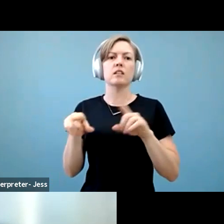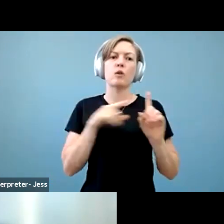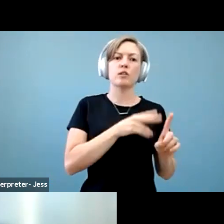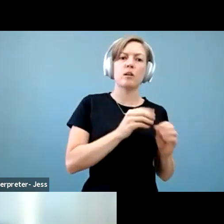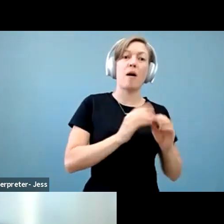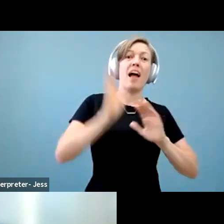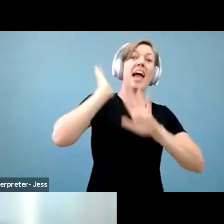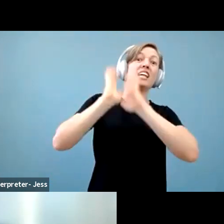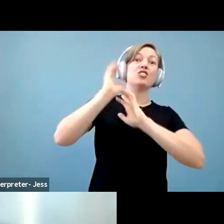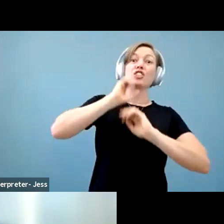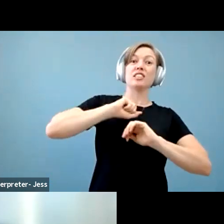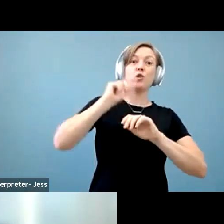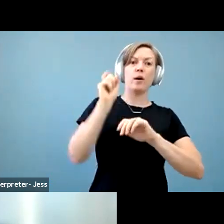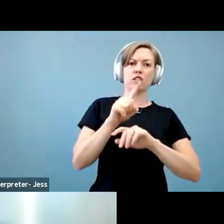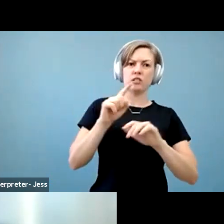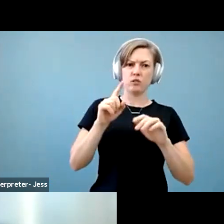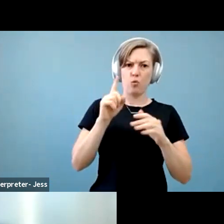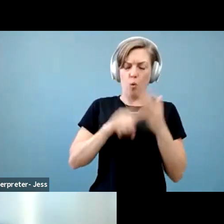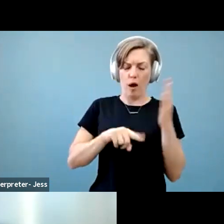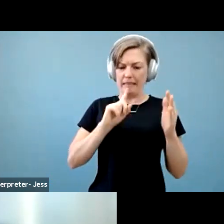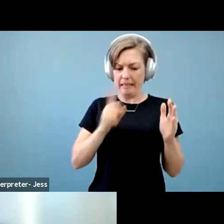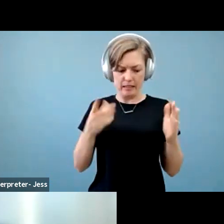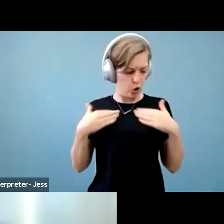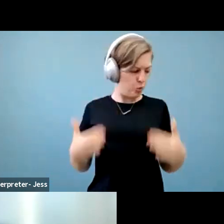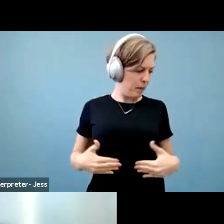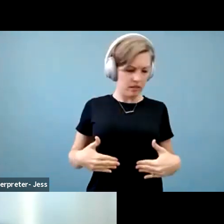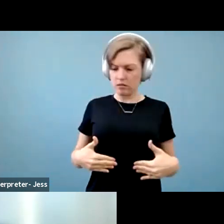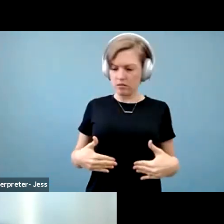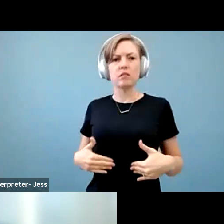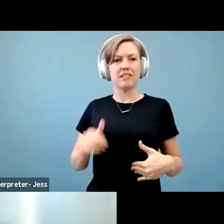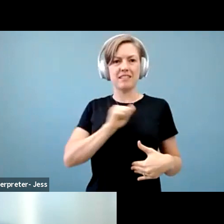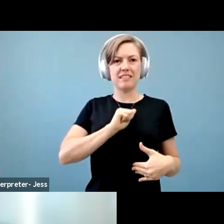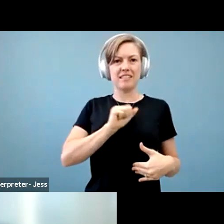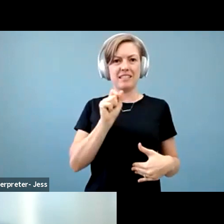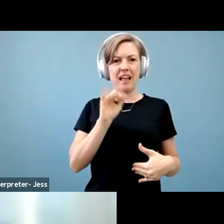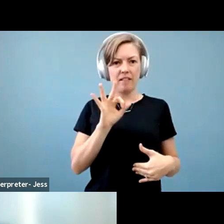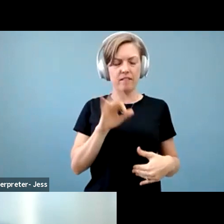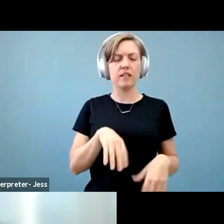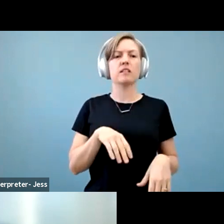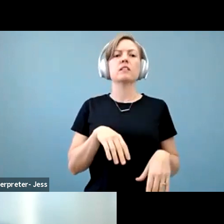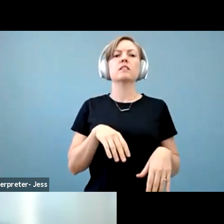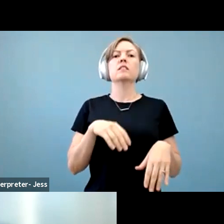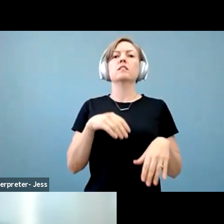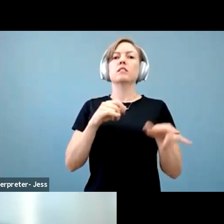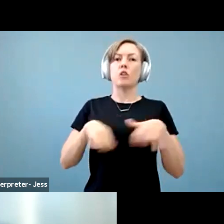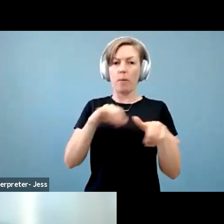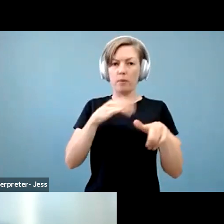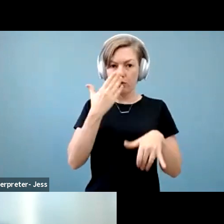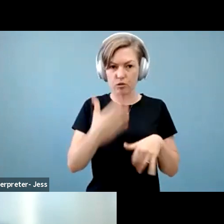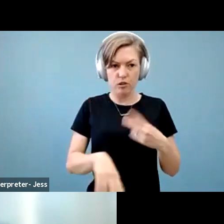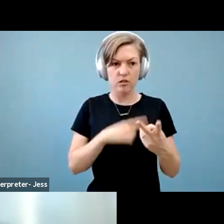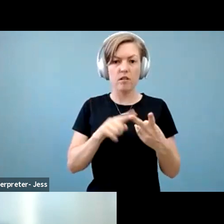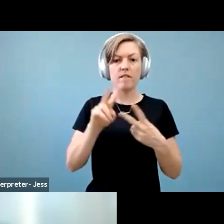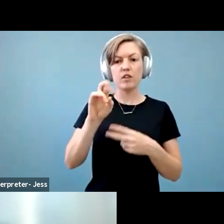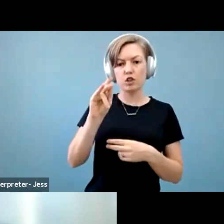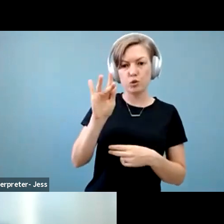what has constituted a human self. Also, the very notion of the common good, the role of the virtues and their practice